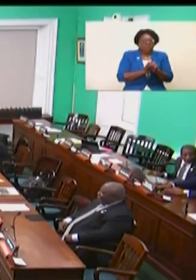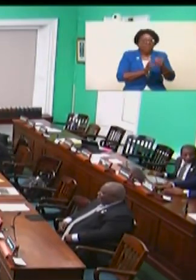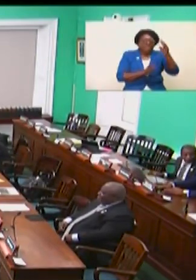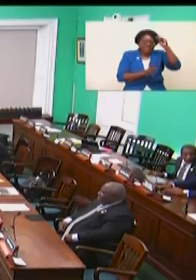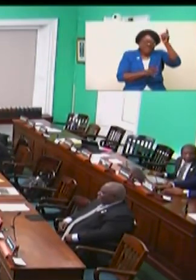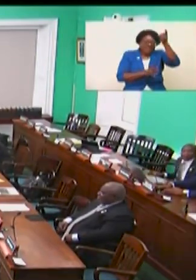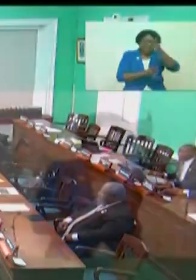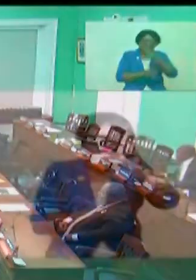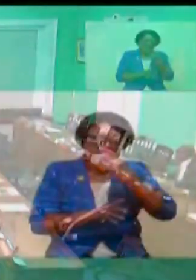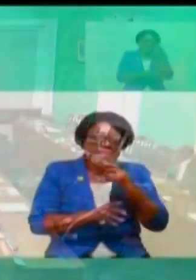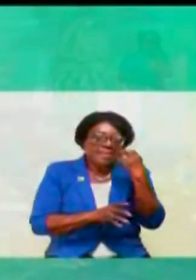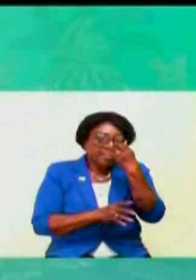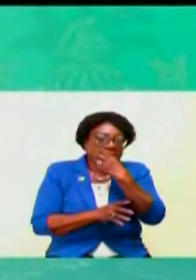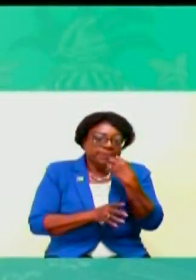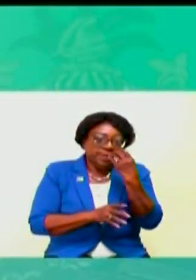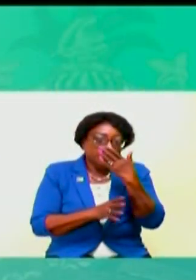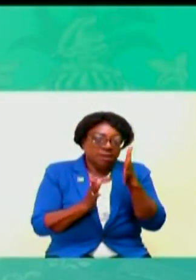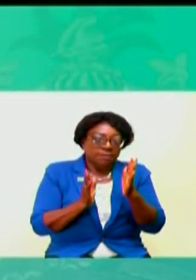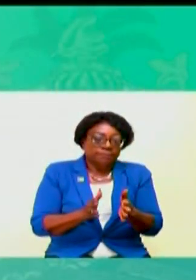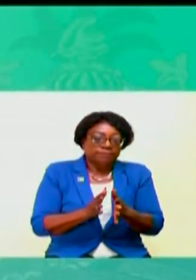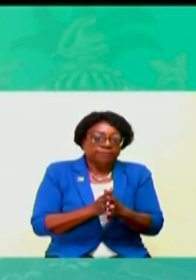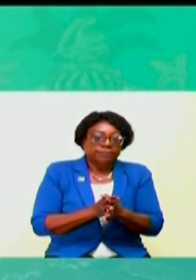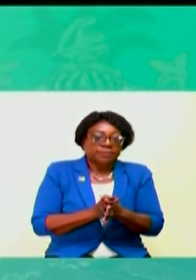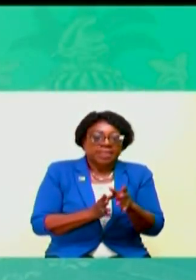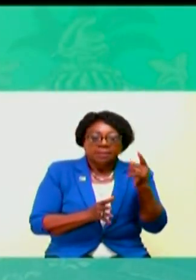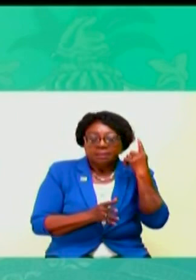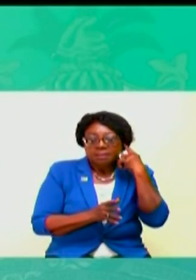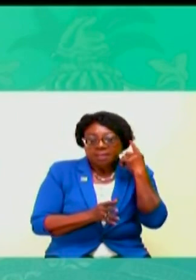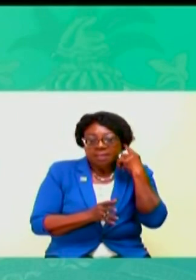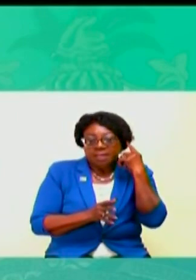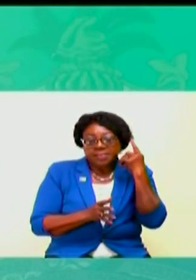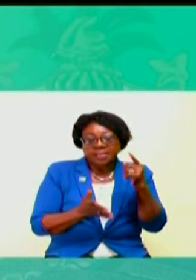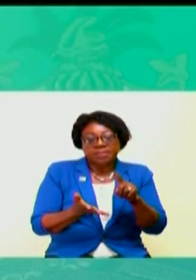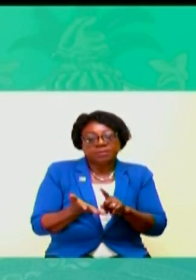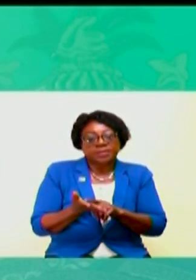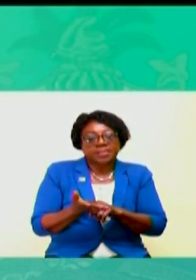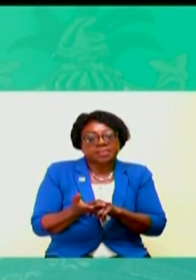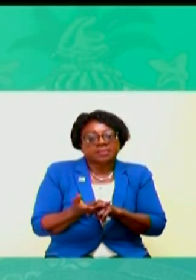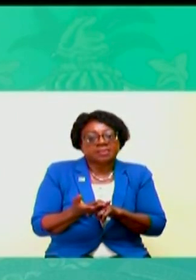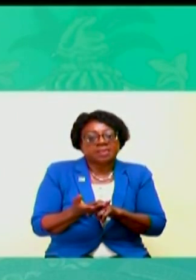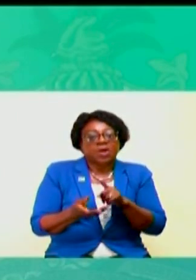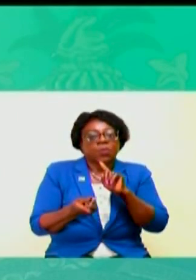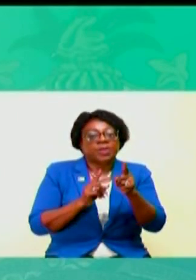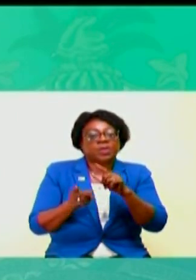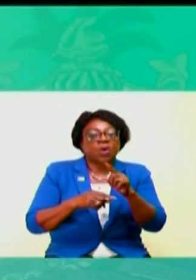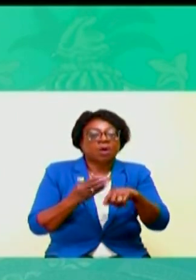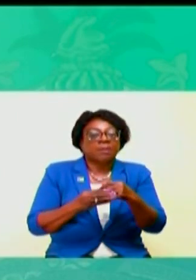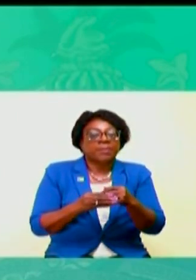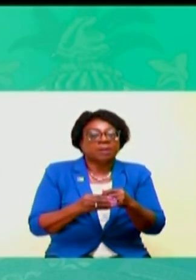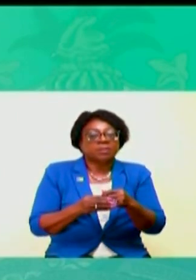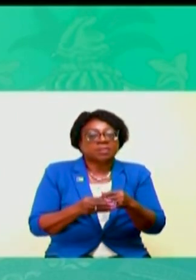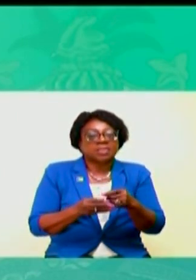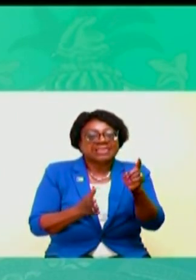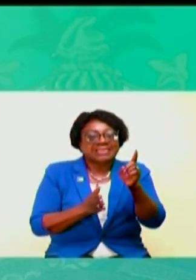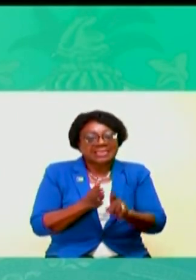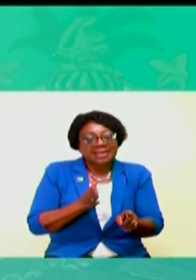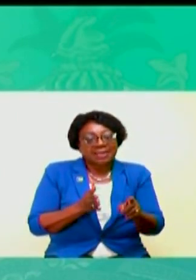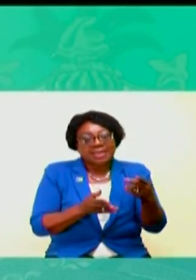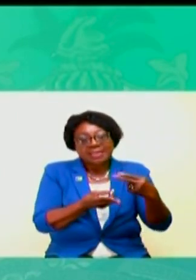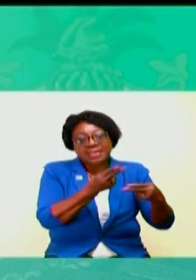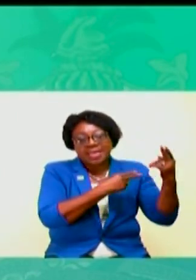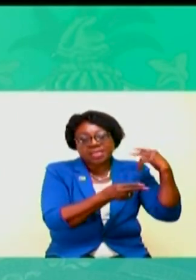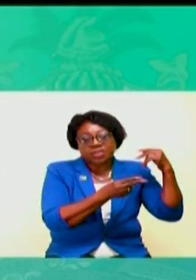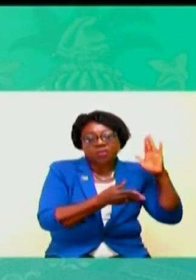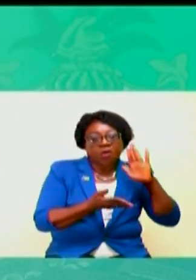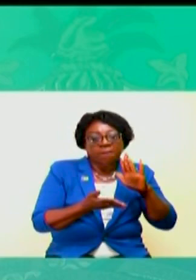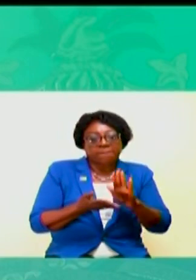Mr. Deputy Speaker, listen to this. Listen to this. Let's put this in proper perspective. We talk about their history of bad deals. Well, let's put